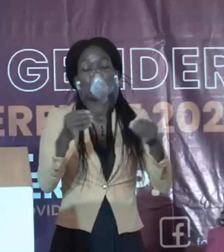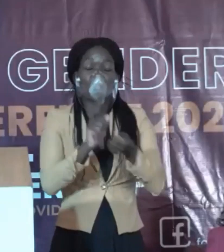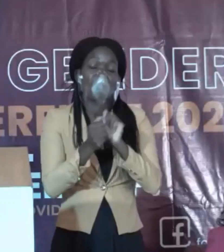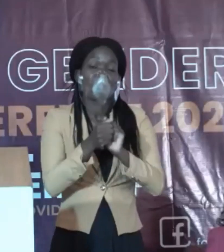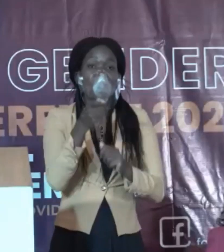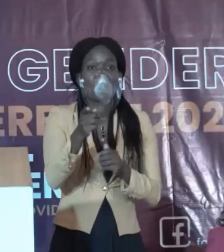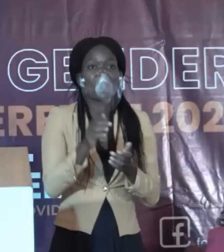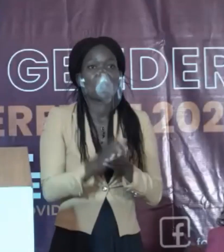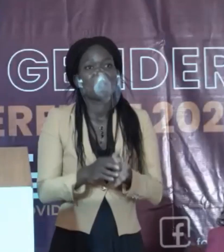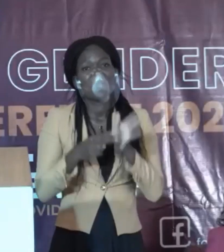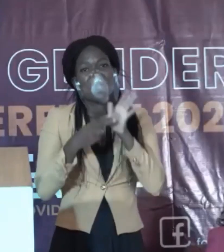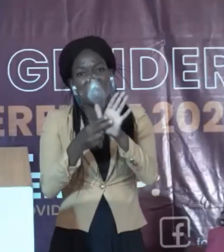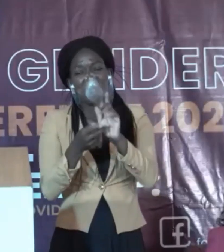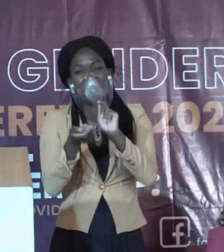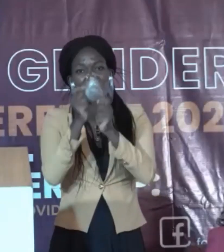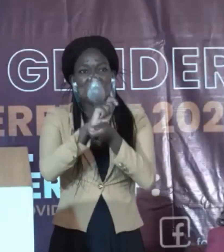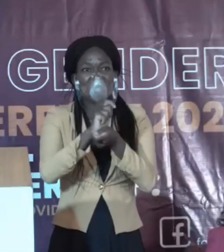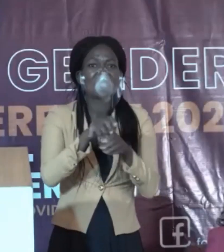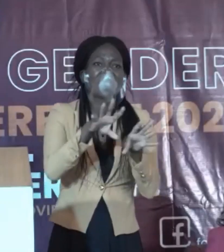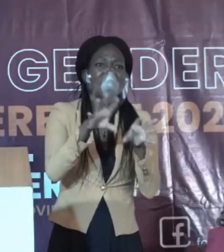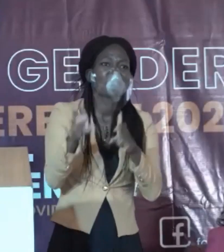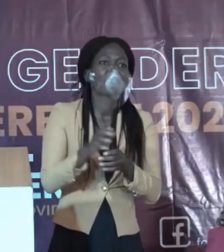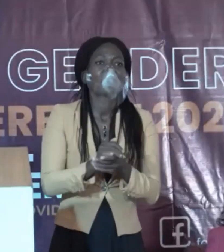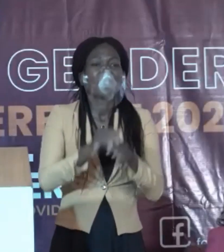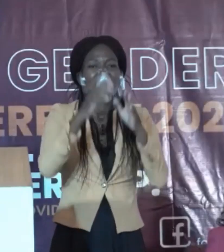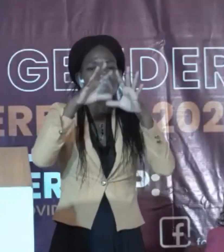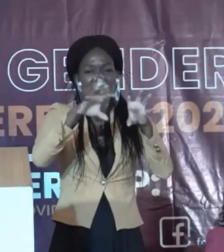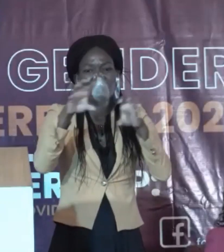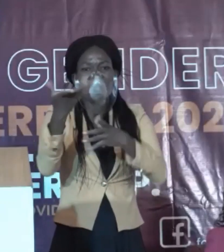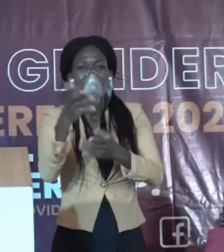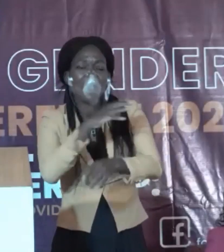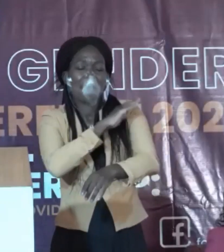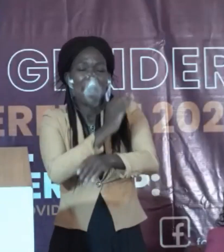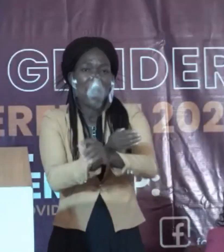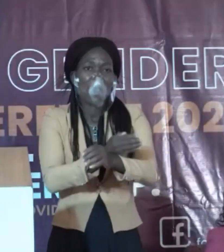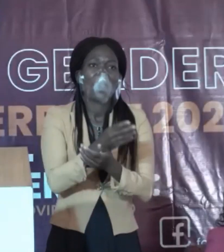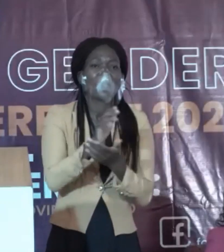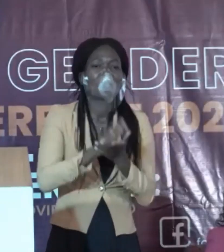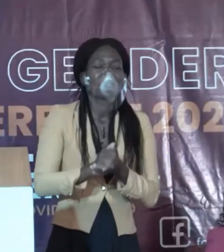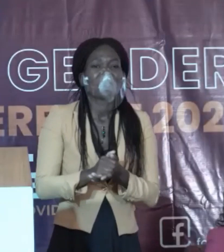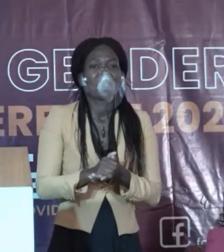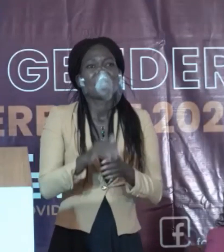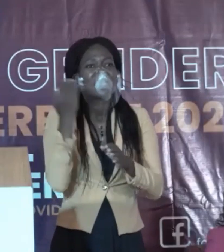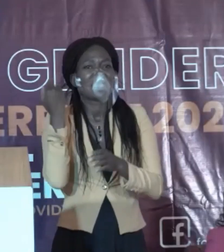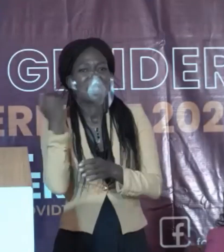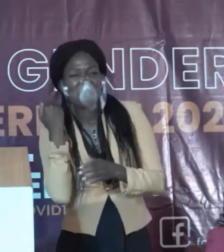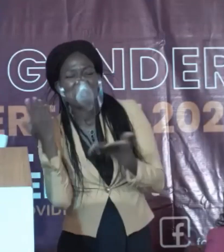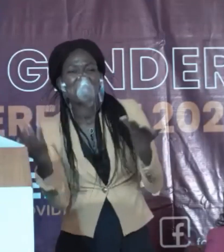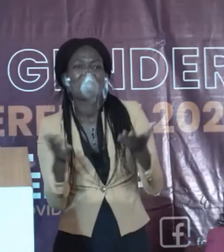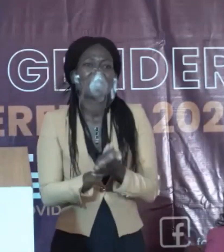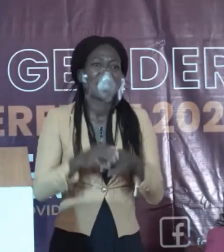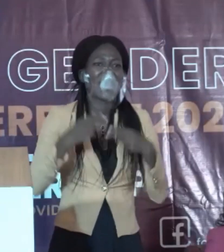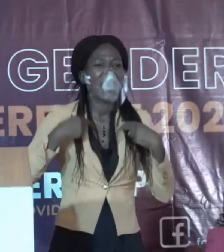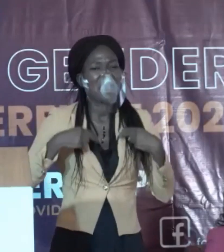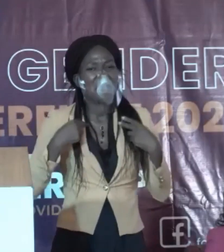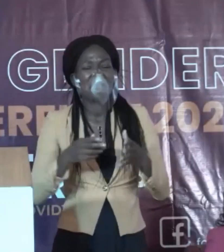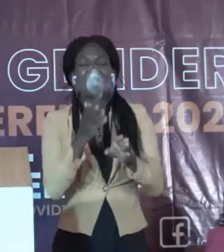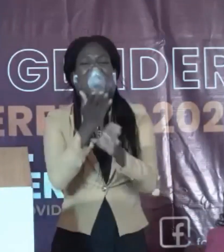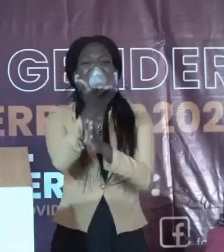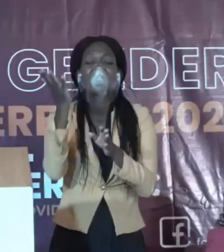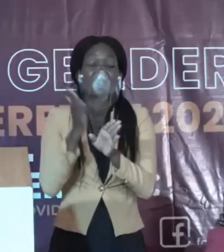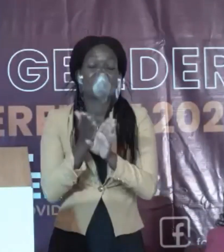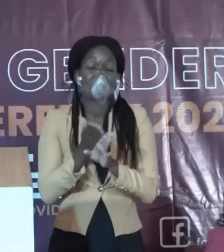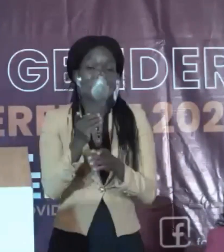as infrastructure, power, communication facilities, access to safe and secure transport systems. In order